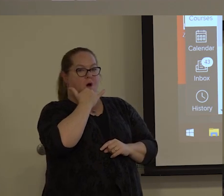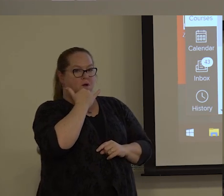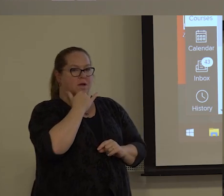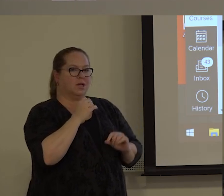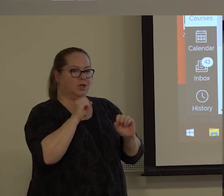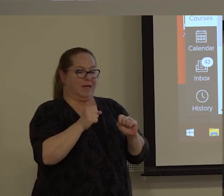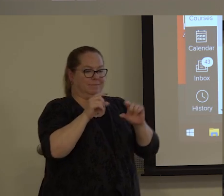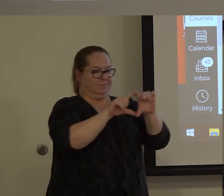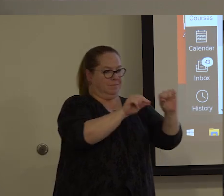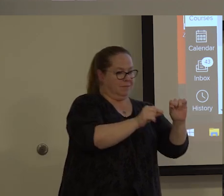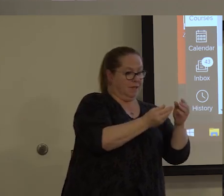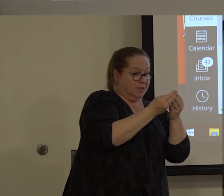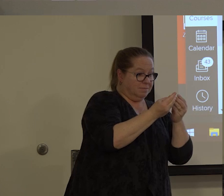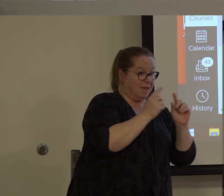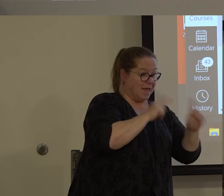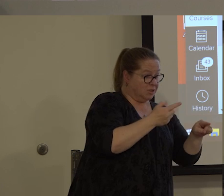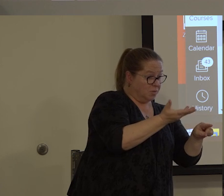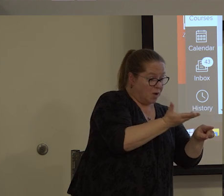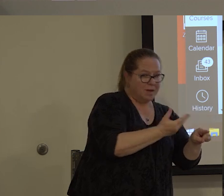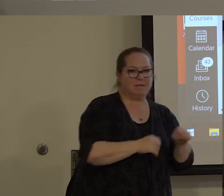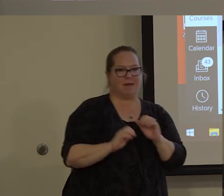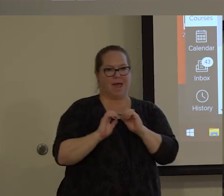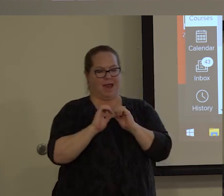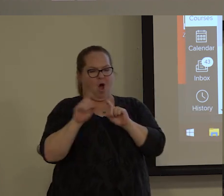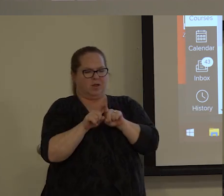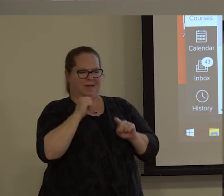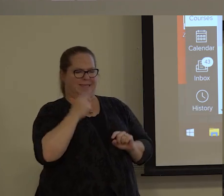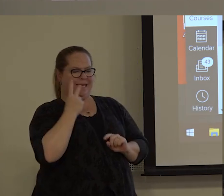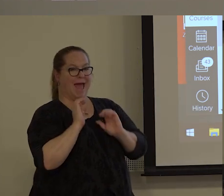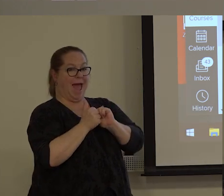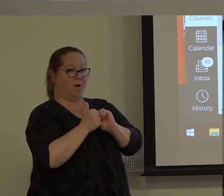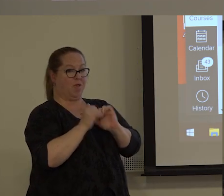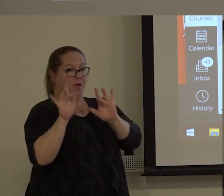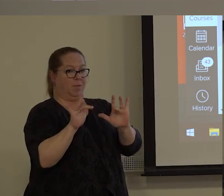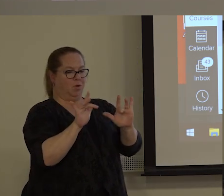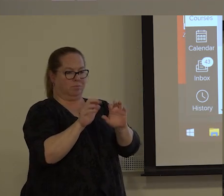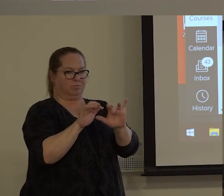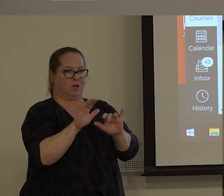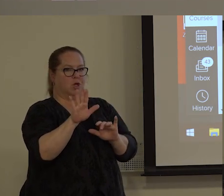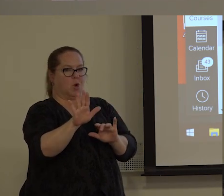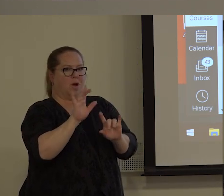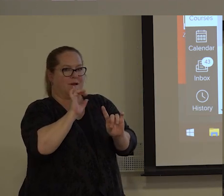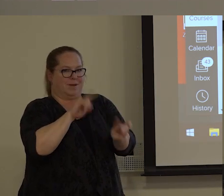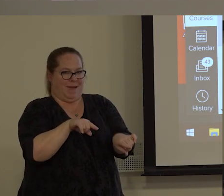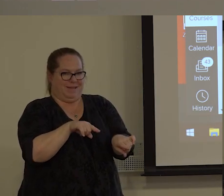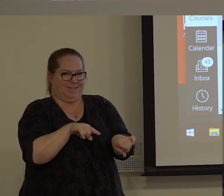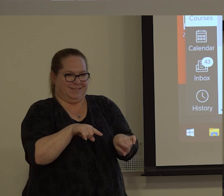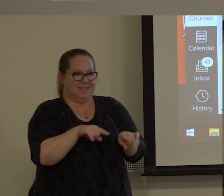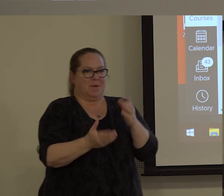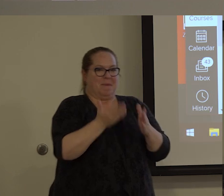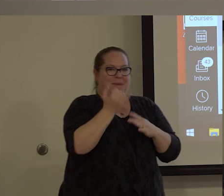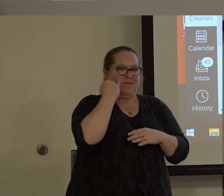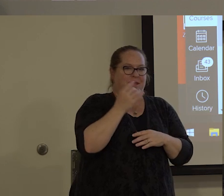the solution and see how it interpreted what you said. And then it will also give you the correct answers that we